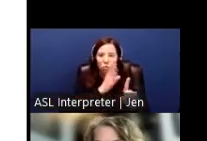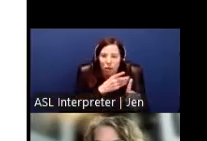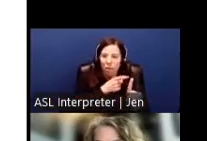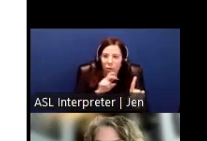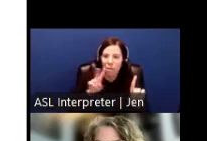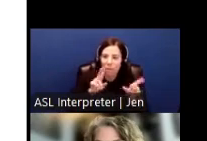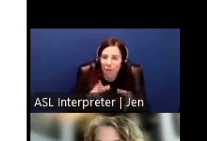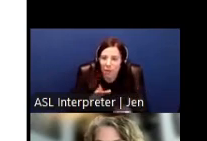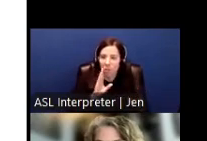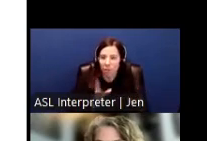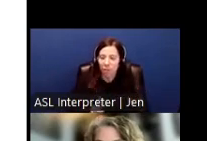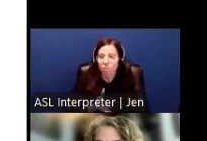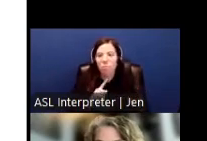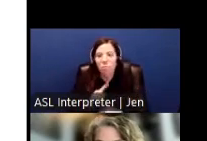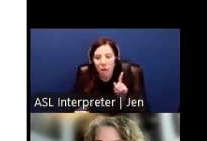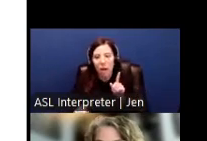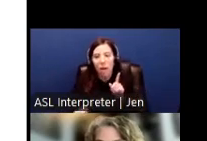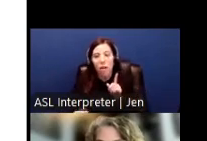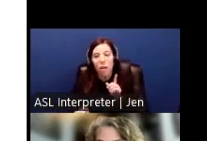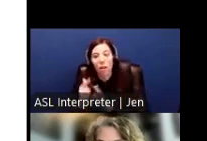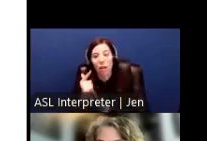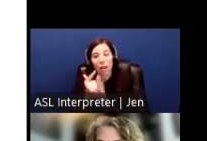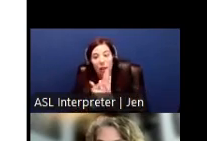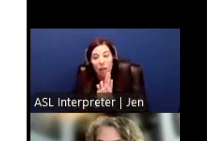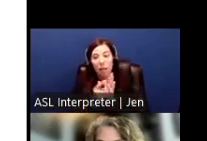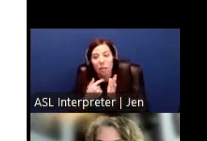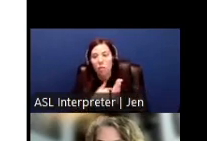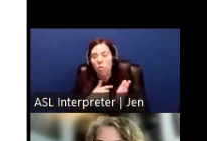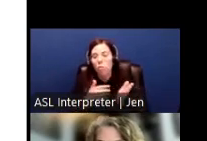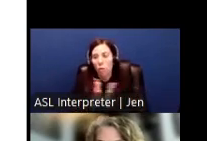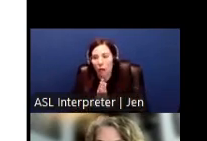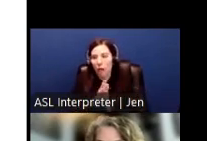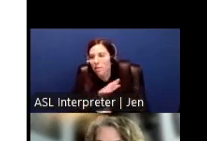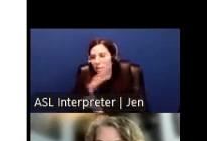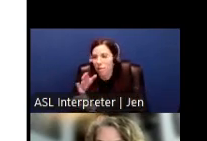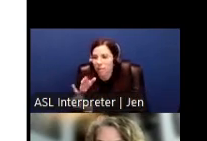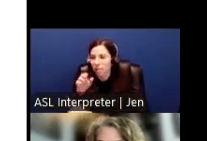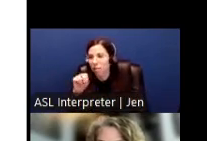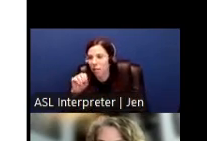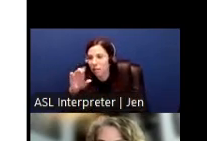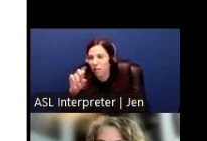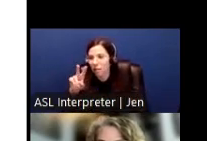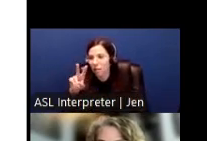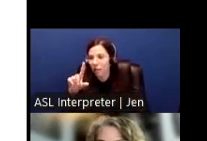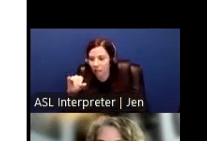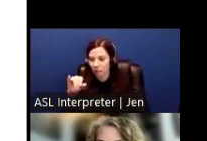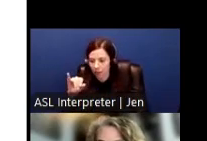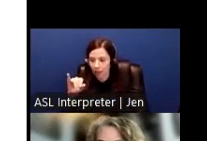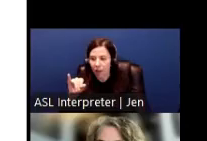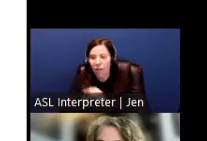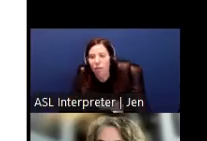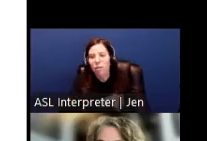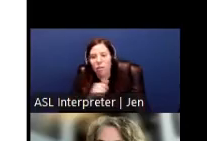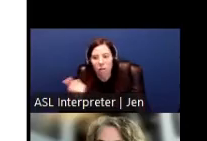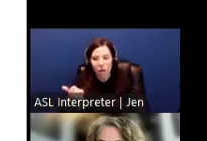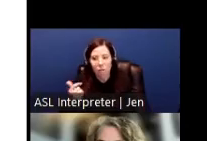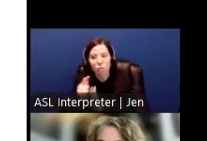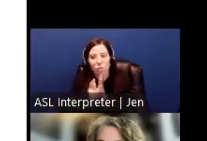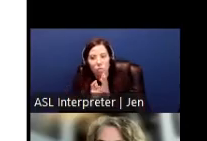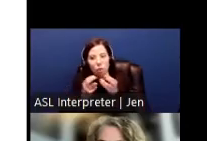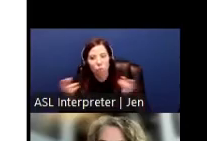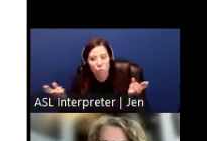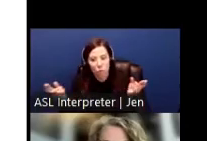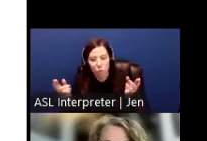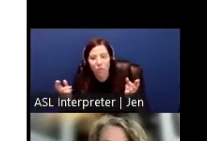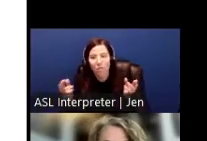victim. But when it comes to legal, we do ask that they reach out to NCVLI and some additional legal resources, pro